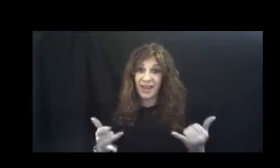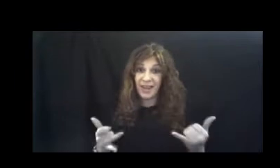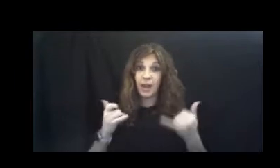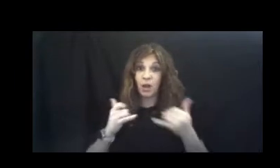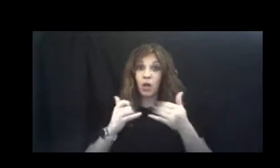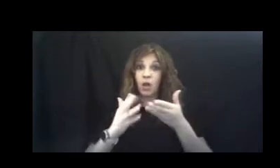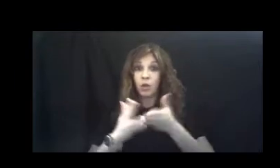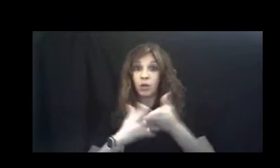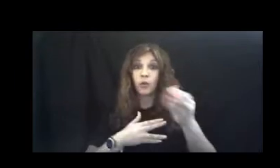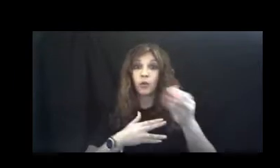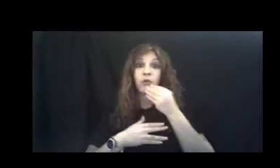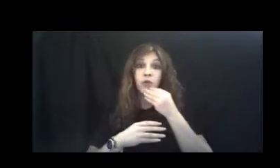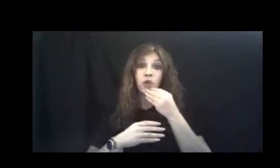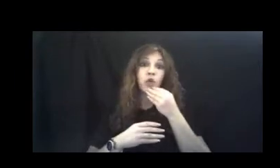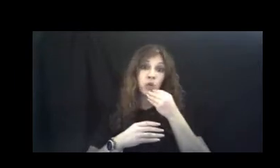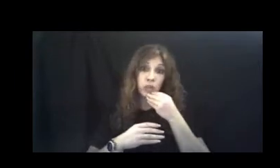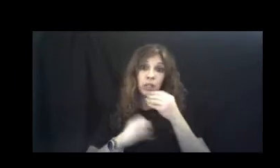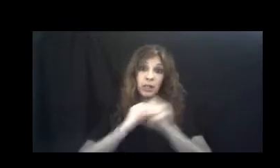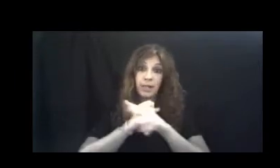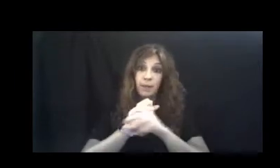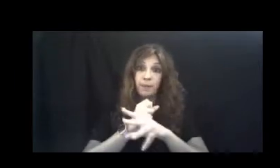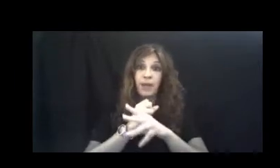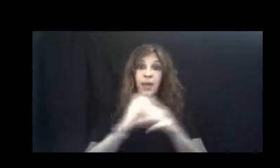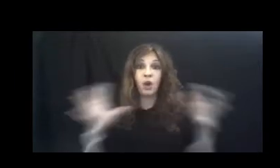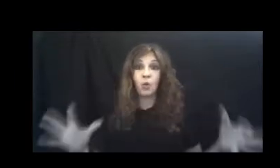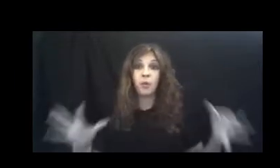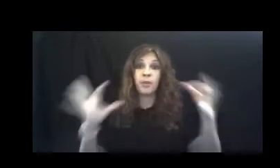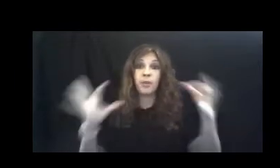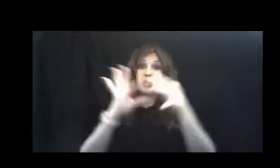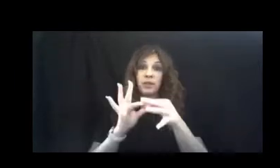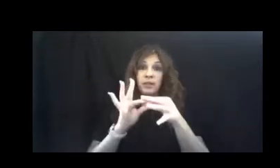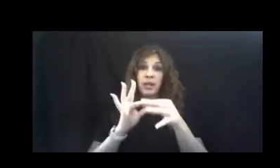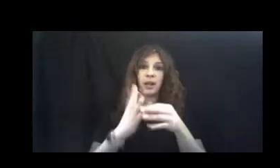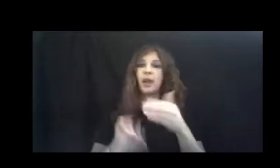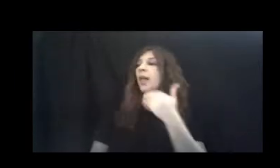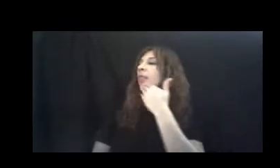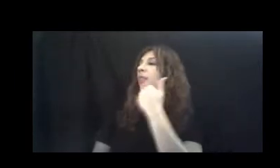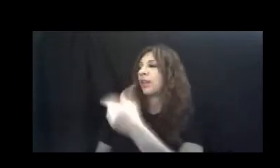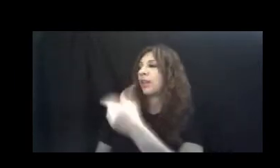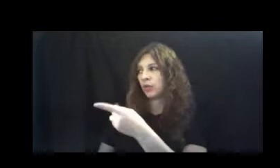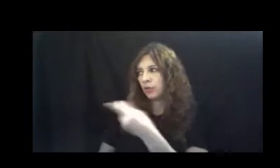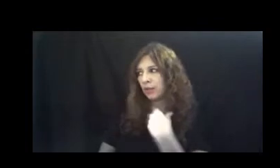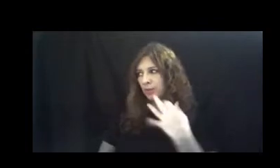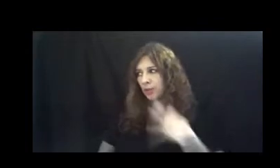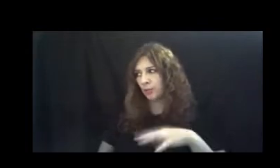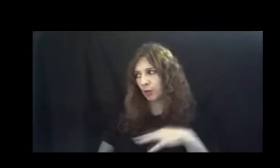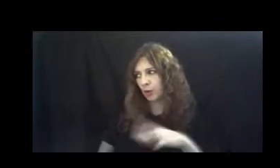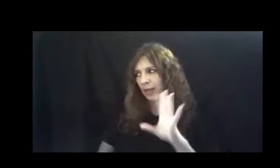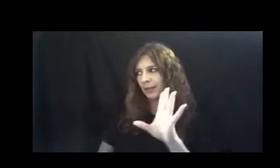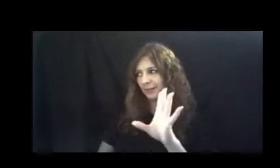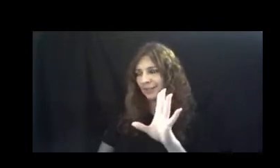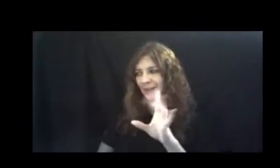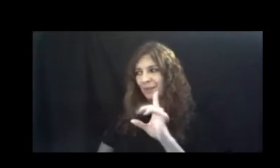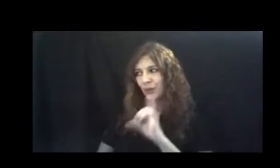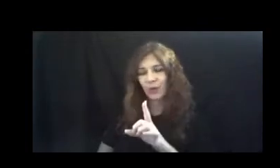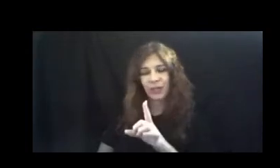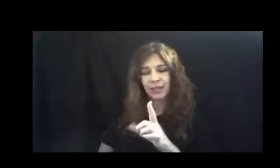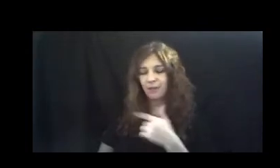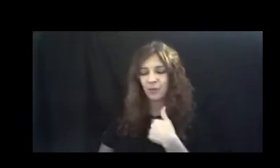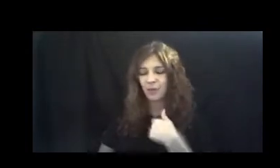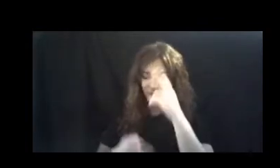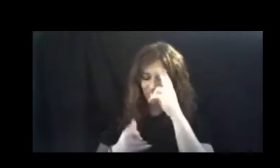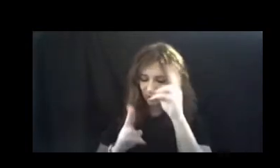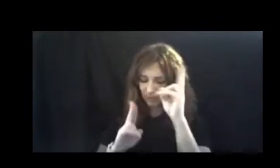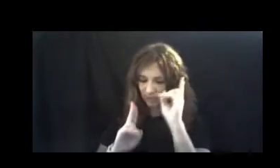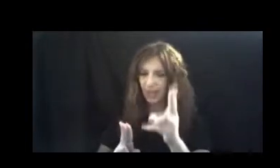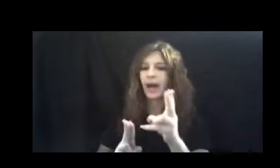Thank you, Ms. Butler. And that's exactly, and you gave me too much credit, because myself, I feel like it's just an honor to be able to